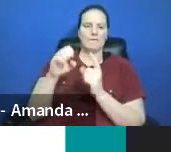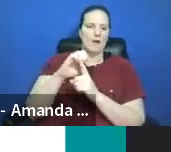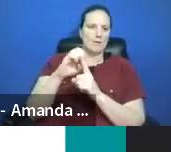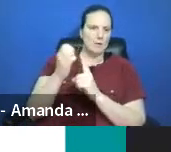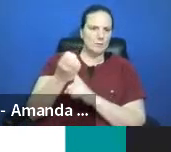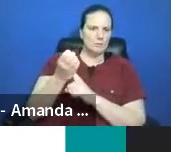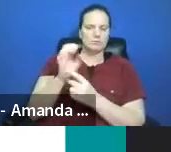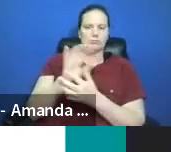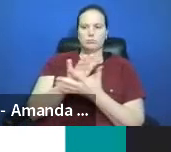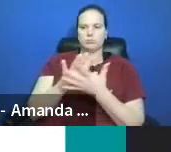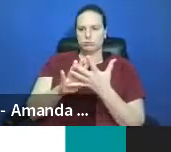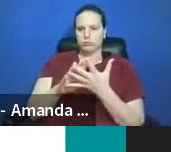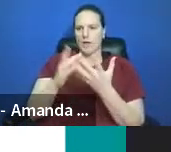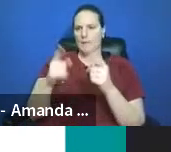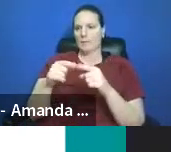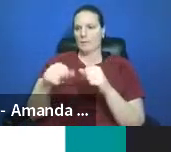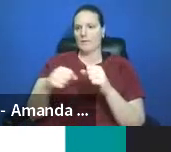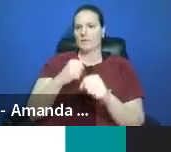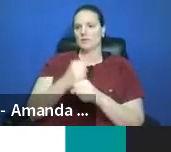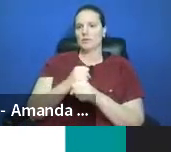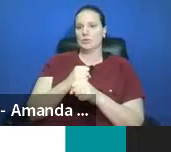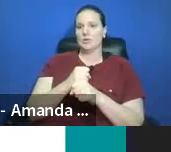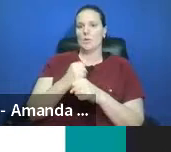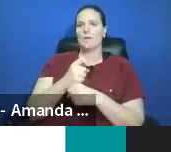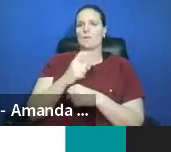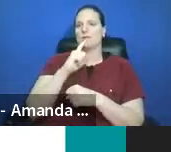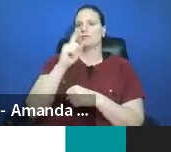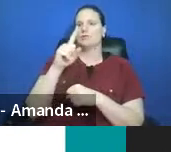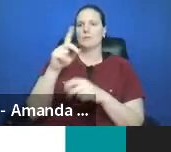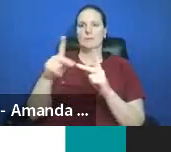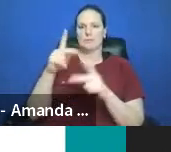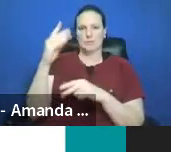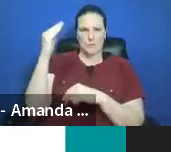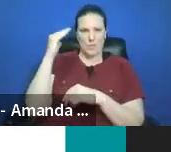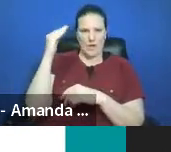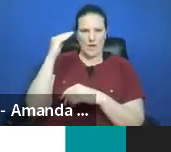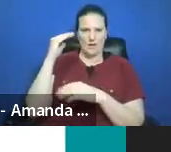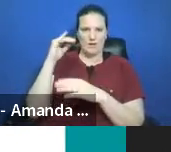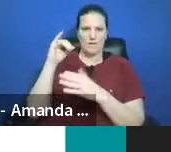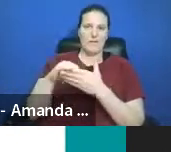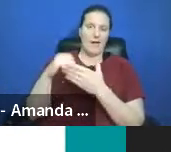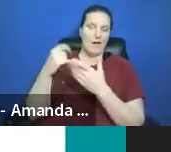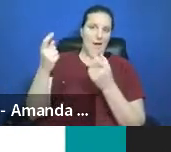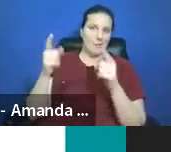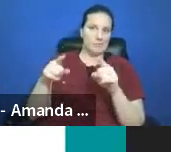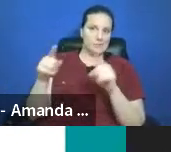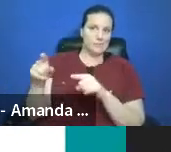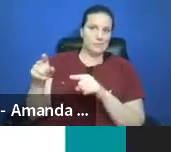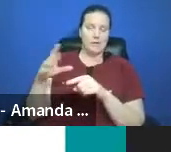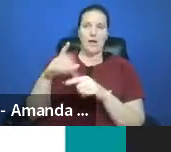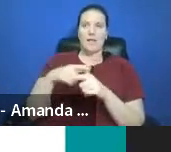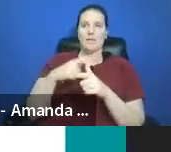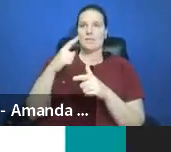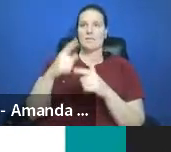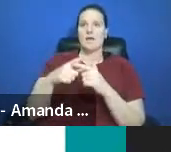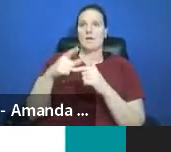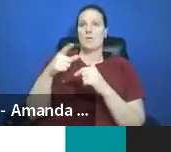will come out at the end of this year. We want to make sure that people are aware of it coming and that they will